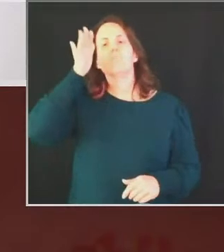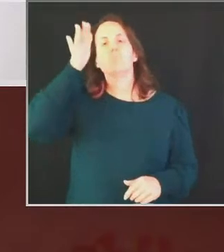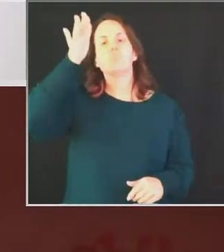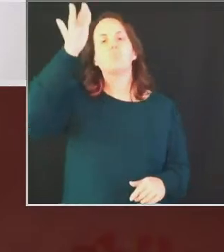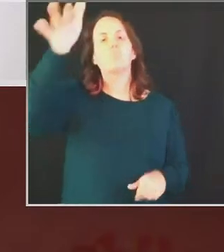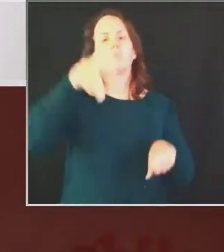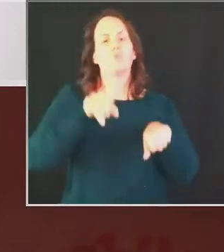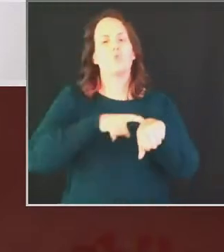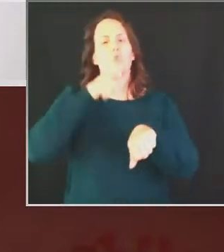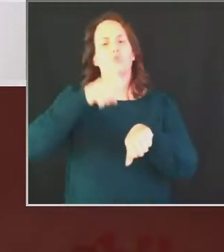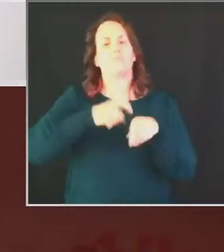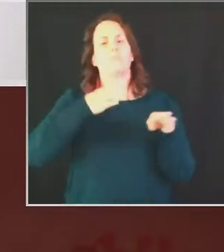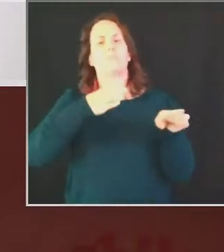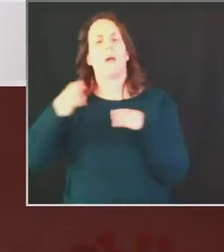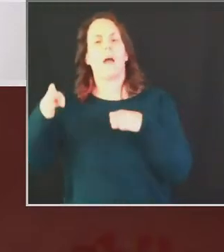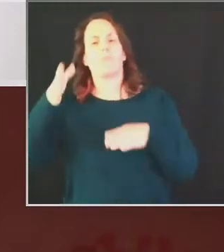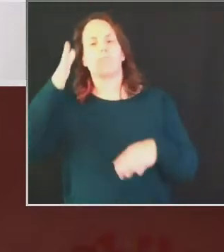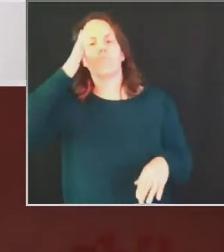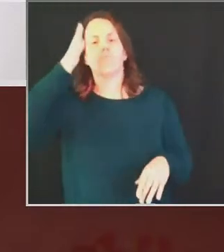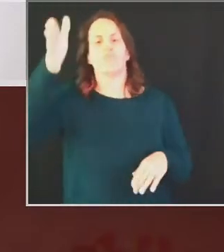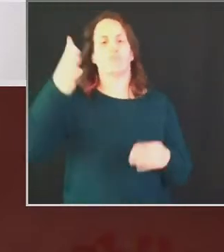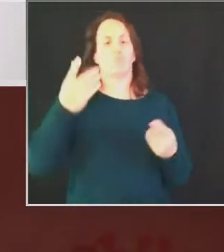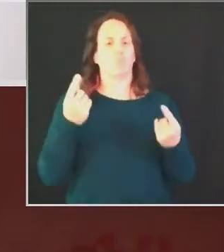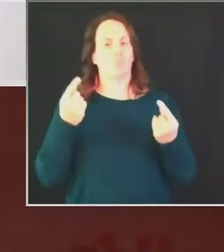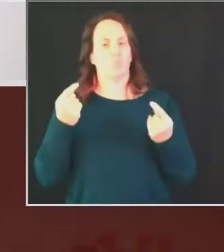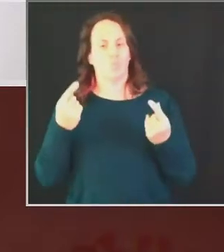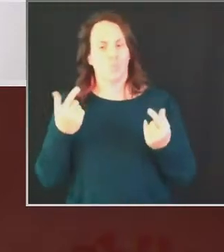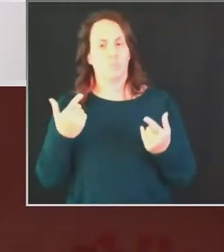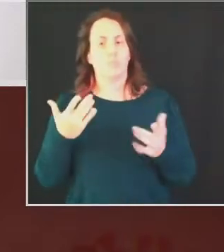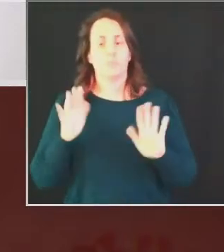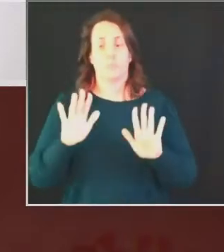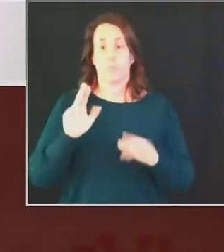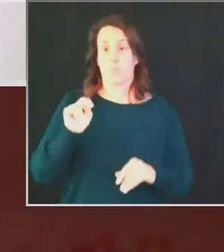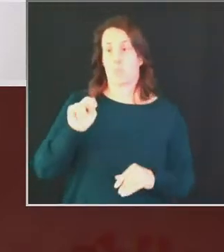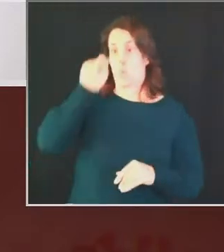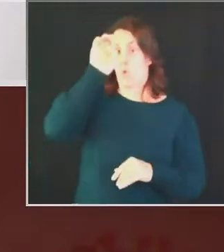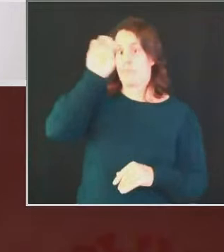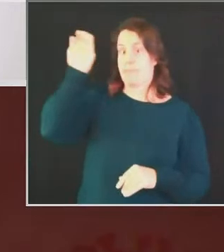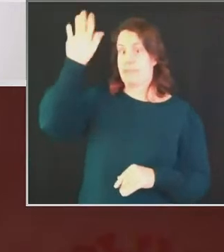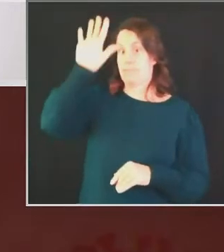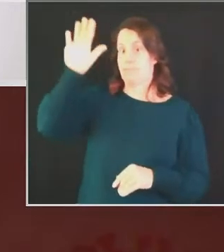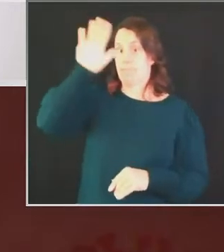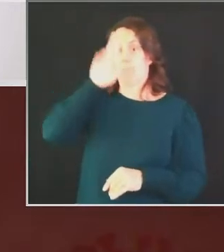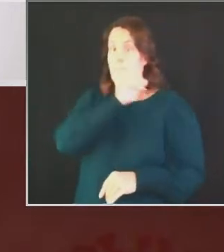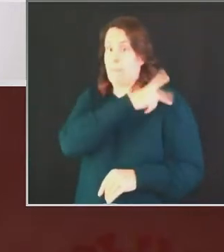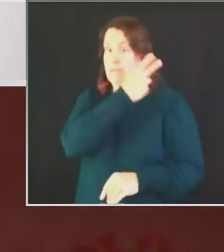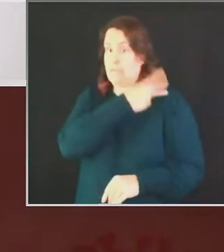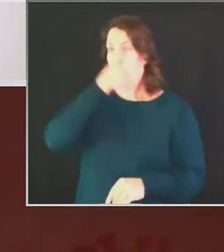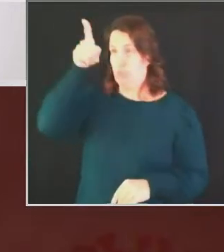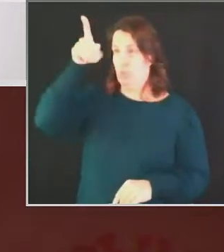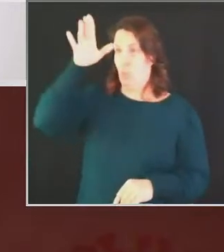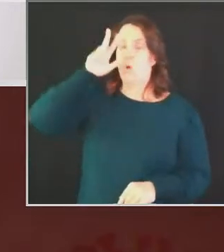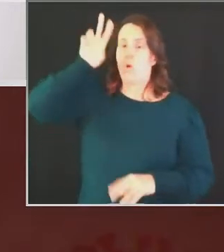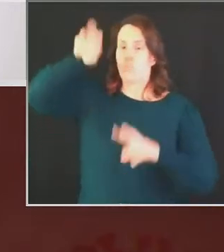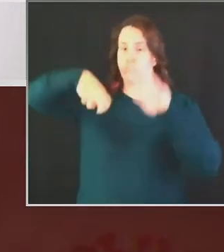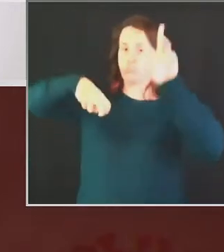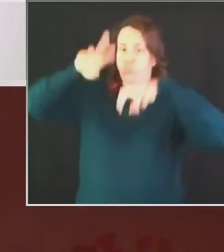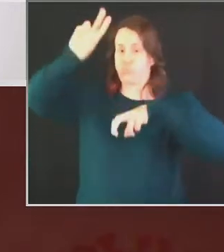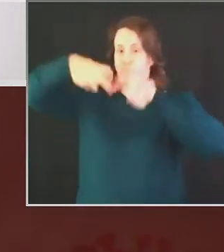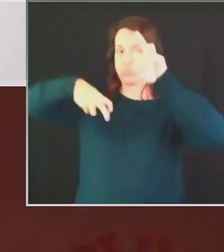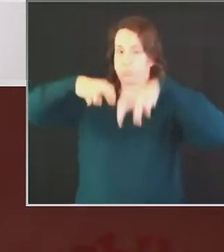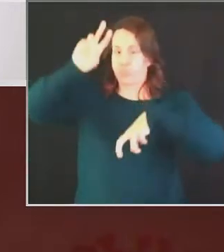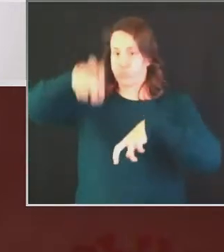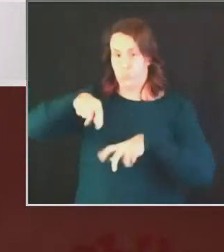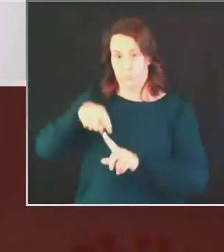Valley and Northeast regions down to the alternate care facility at State Fair Park, or are you exploring any alternate care